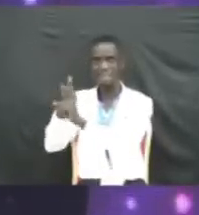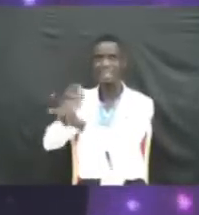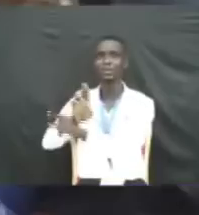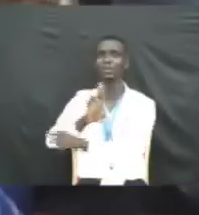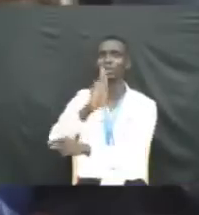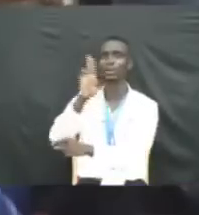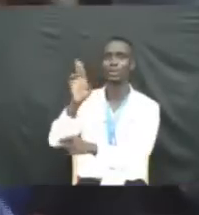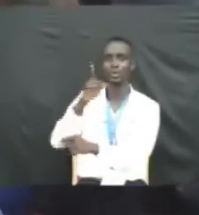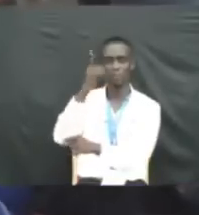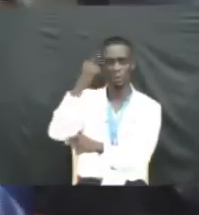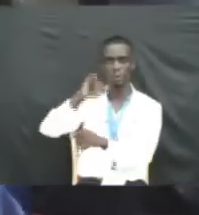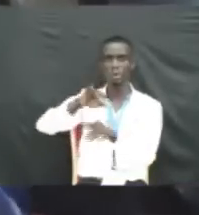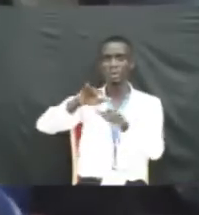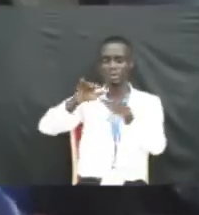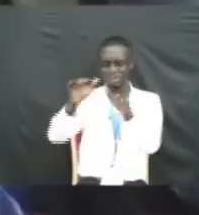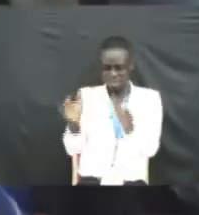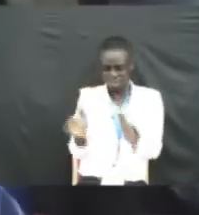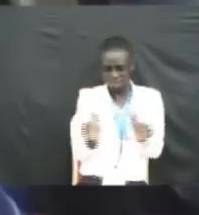patients.